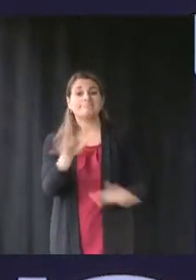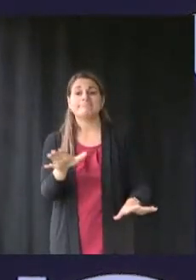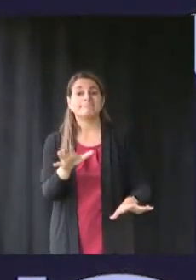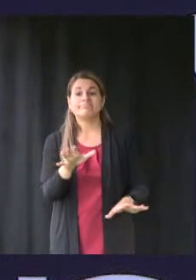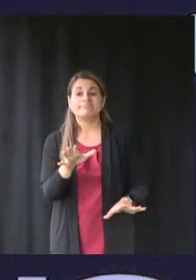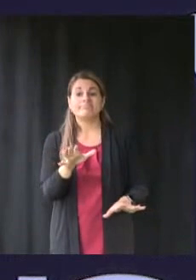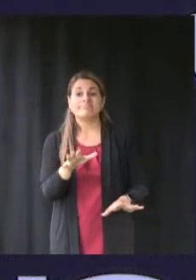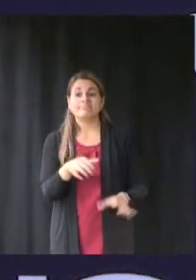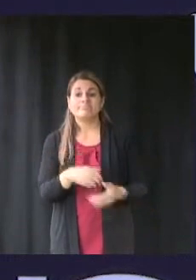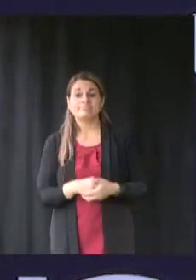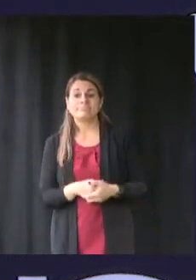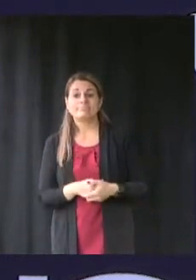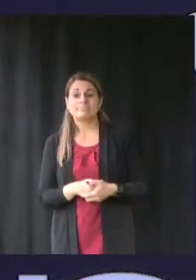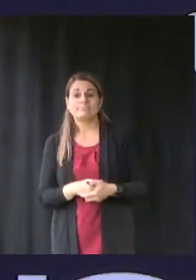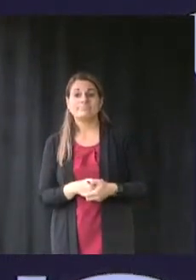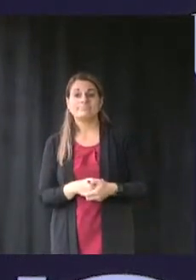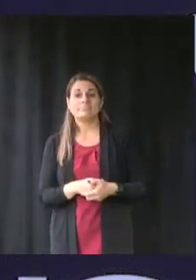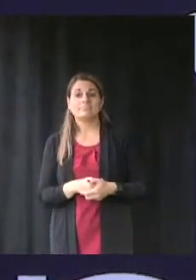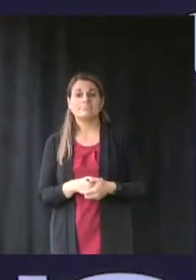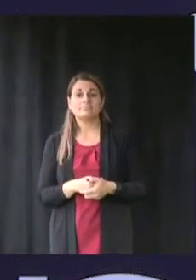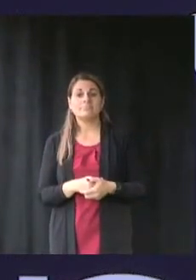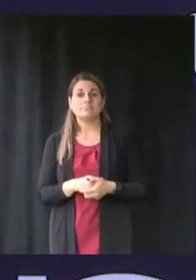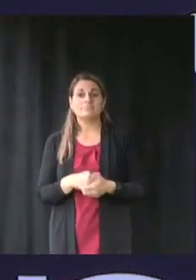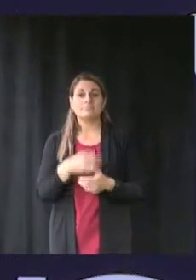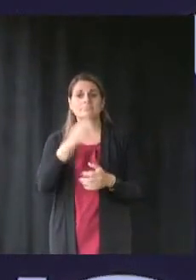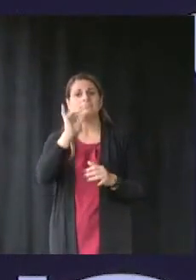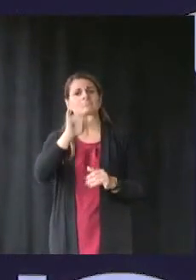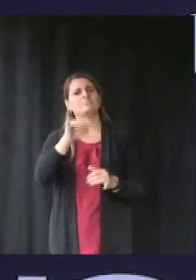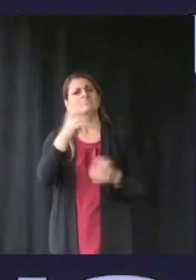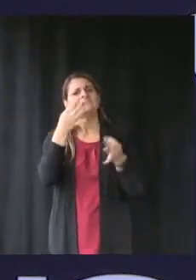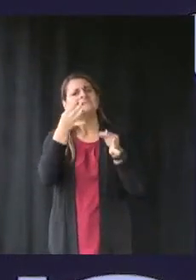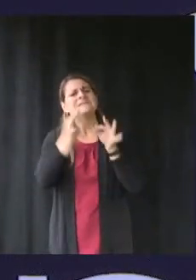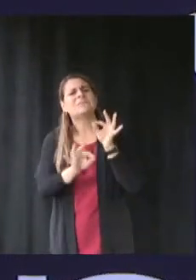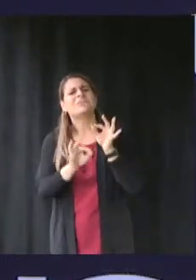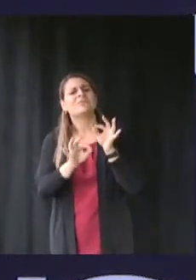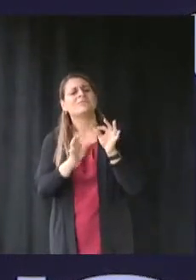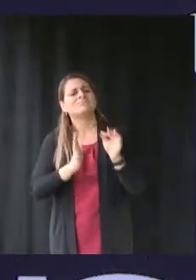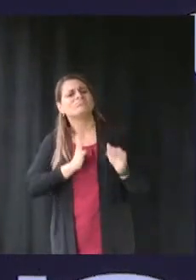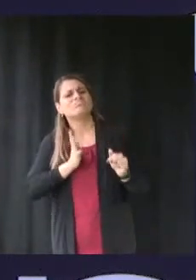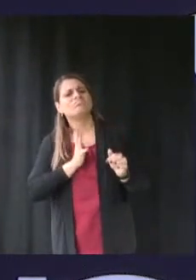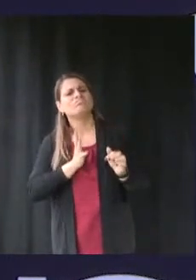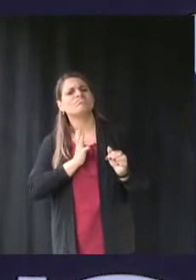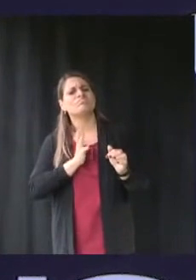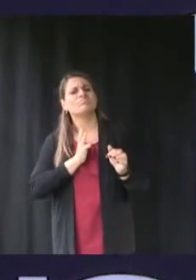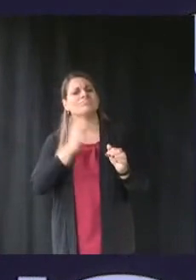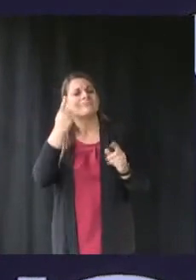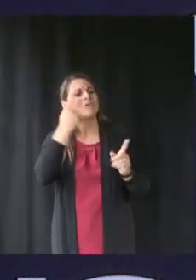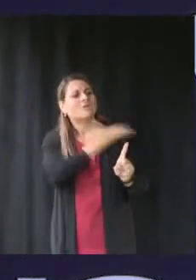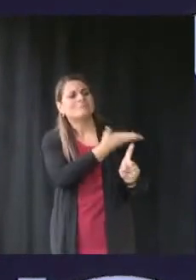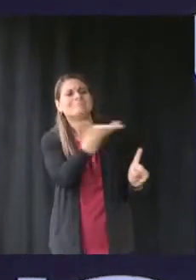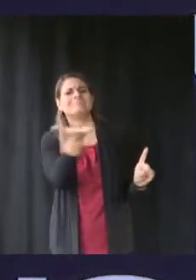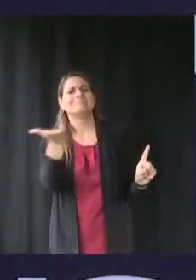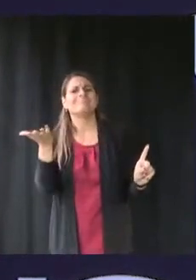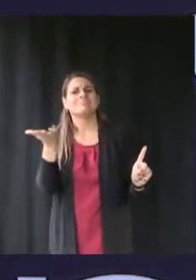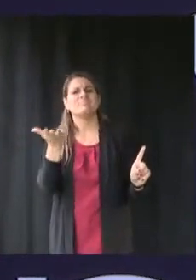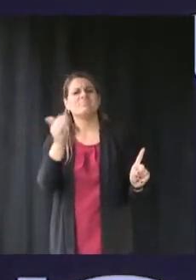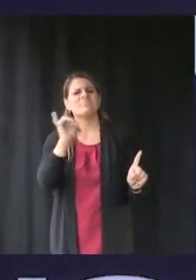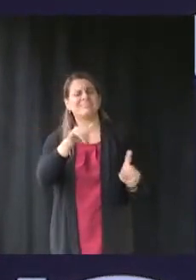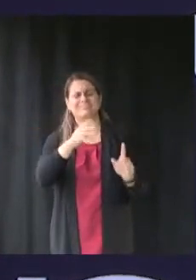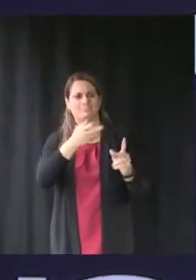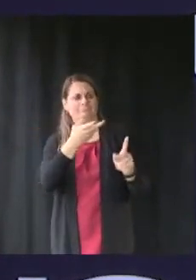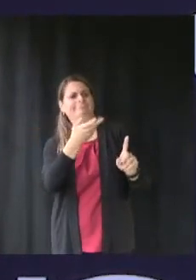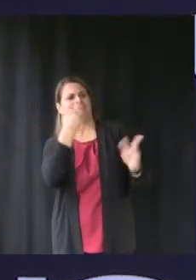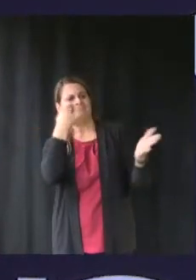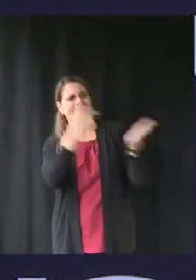do the just simply decent things for ordinary people. That's the real measure. I've never